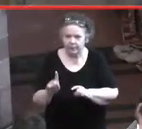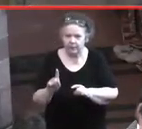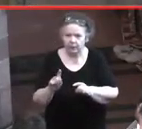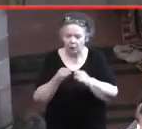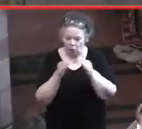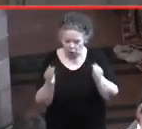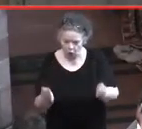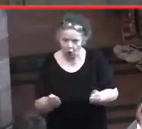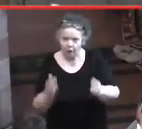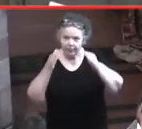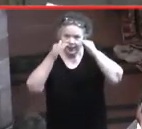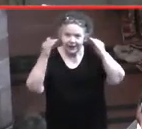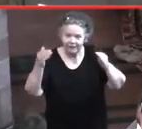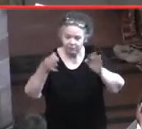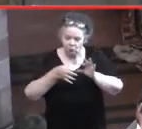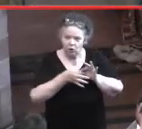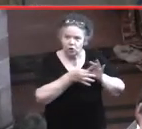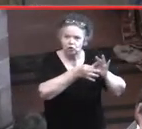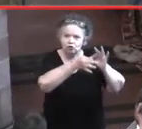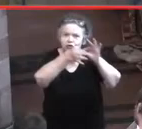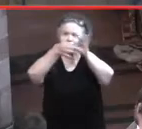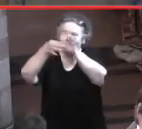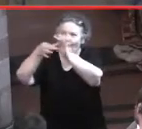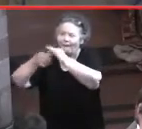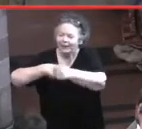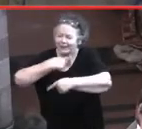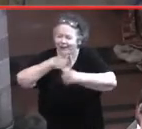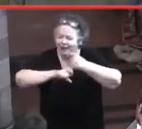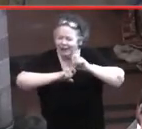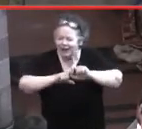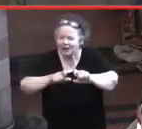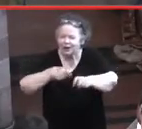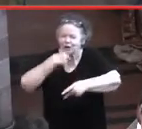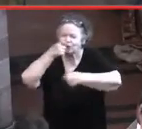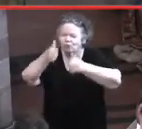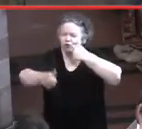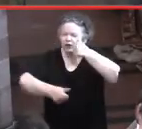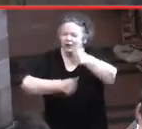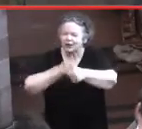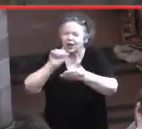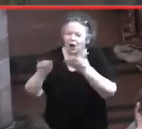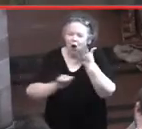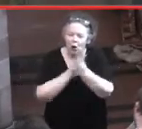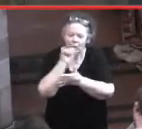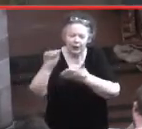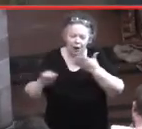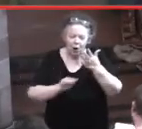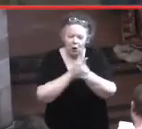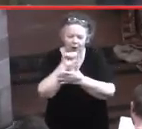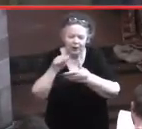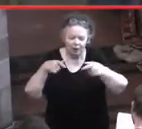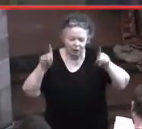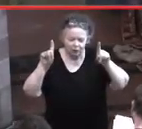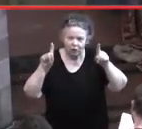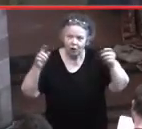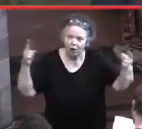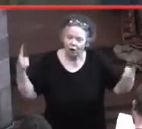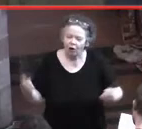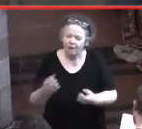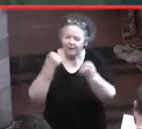heaven, we join the ceaseless song of praise. Holy, holy,